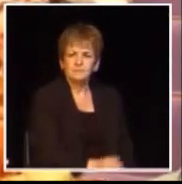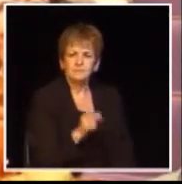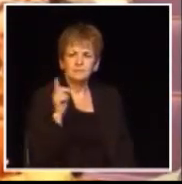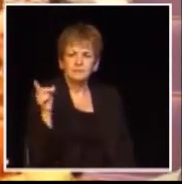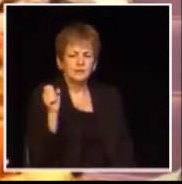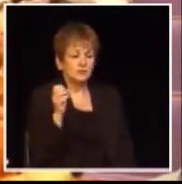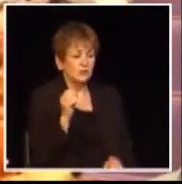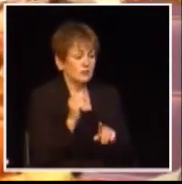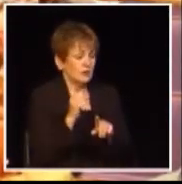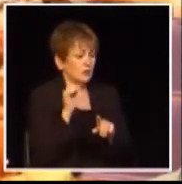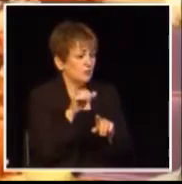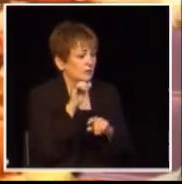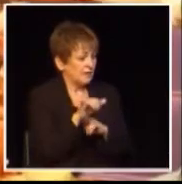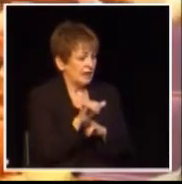on